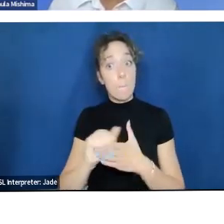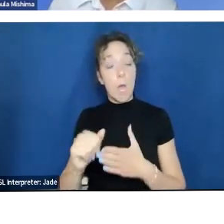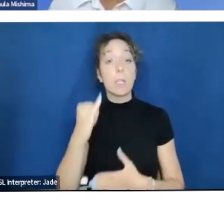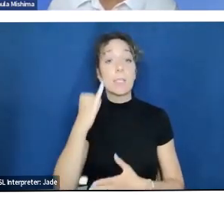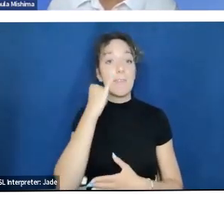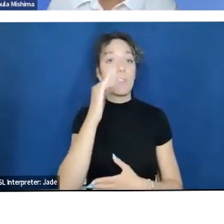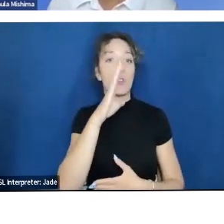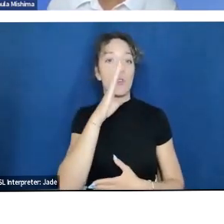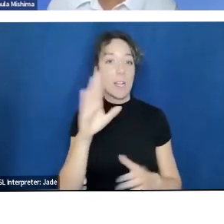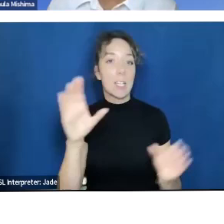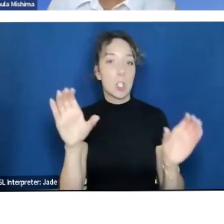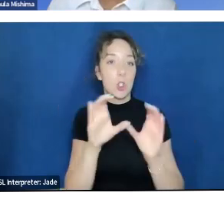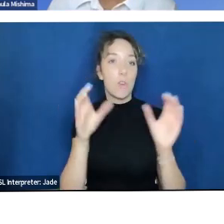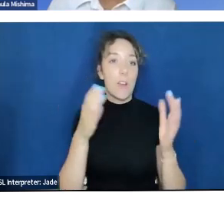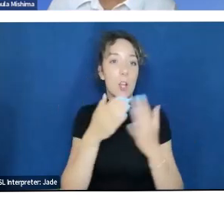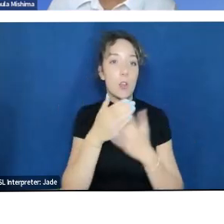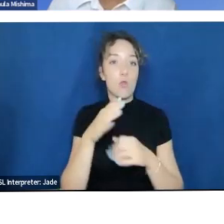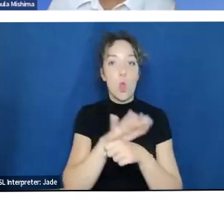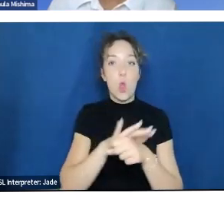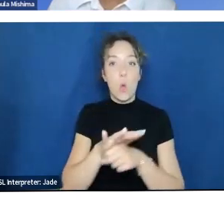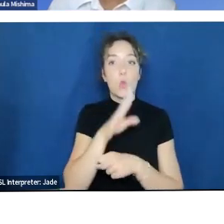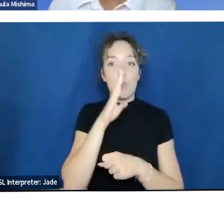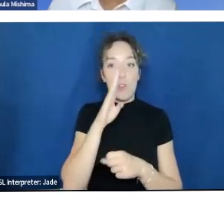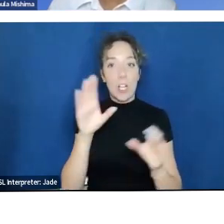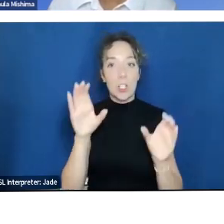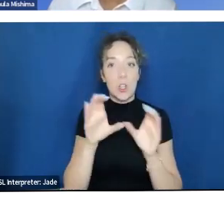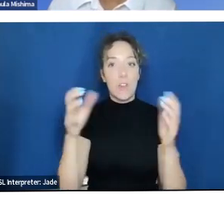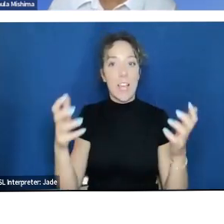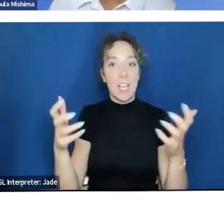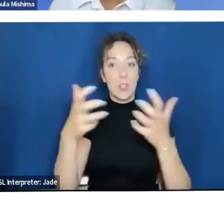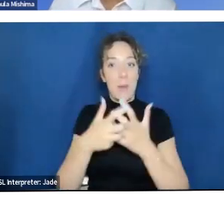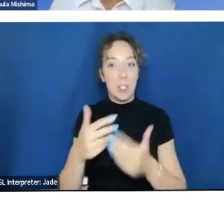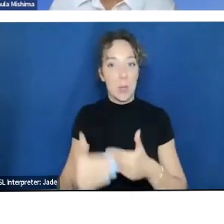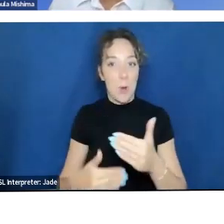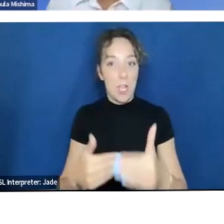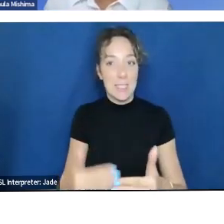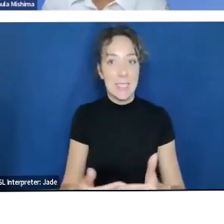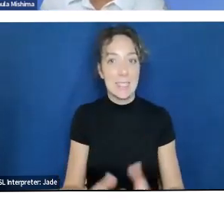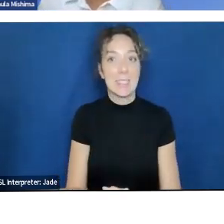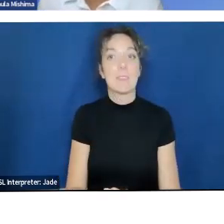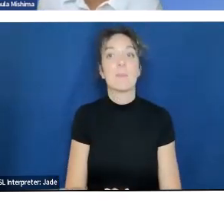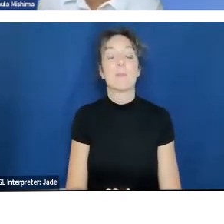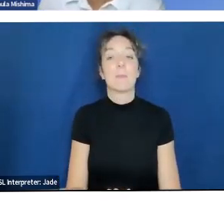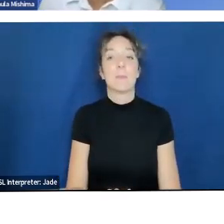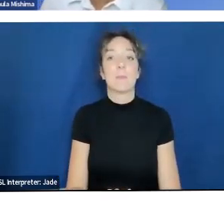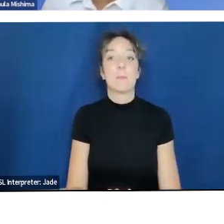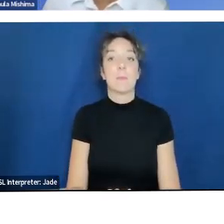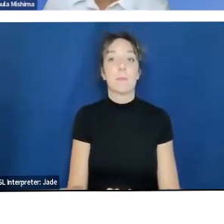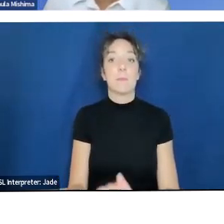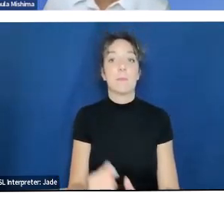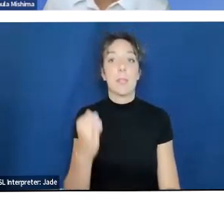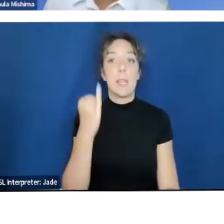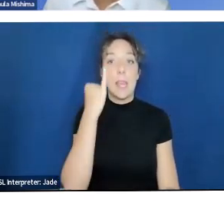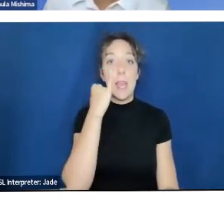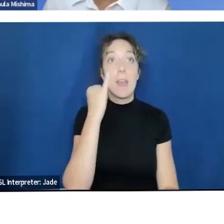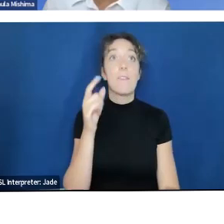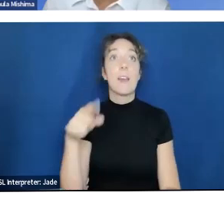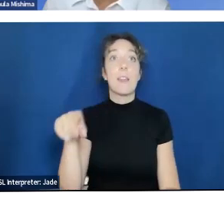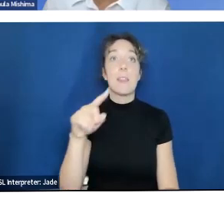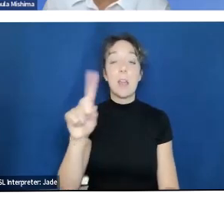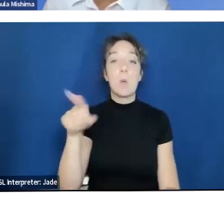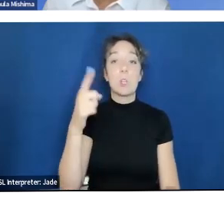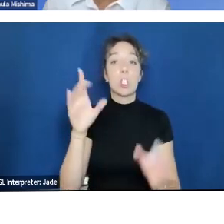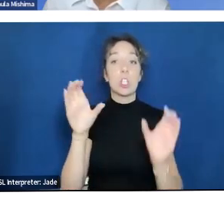certified through a local direct certification matching process. Okay, so if they were just certified